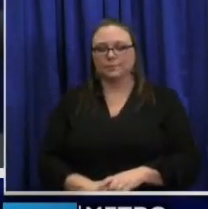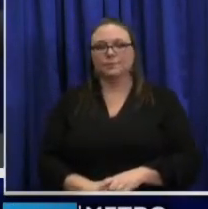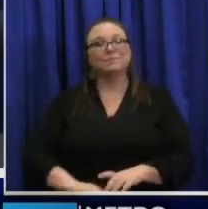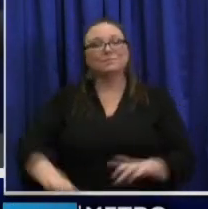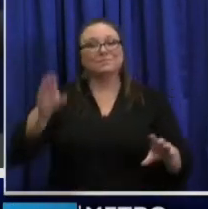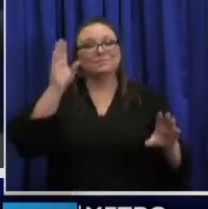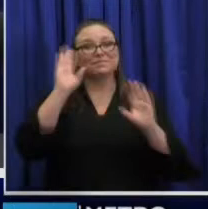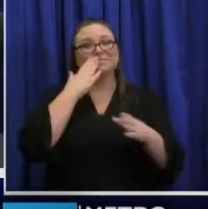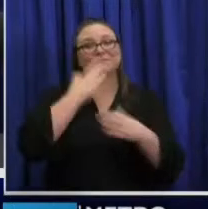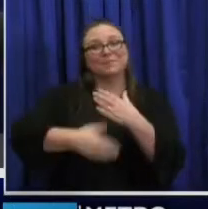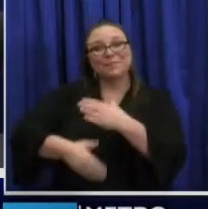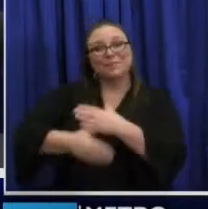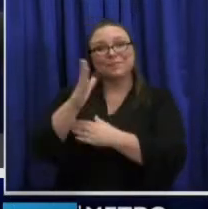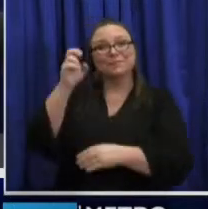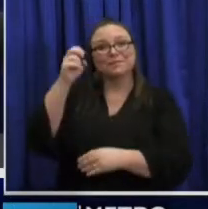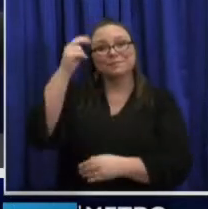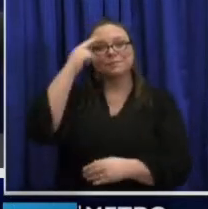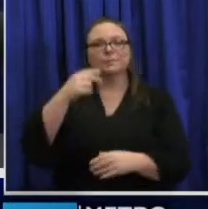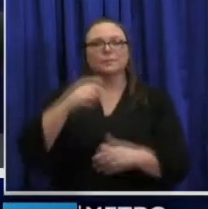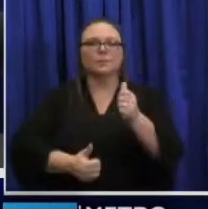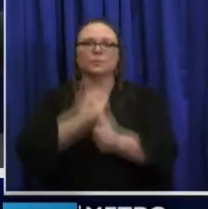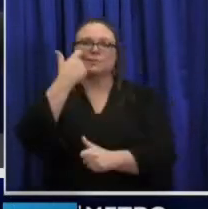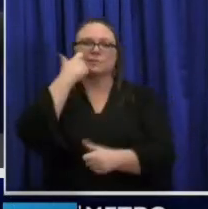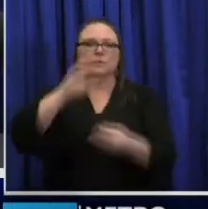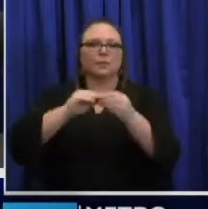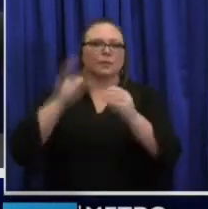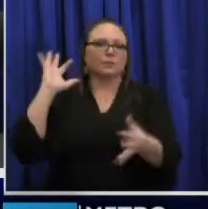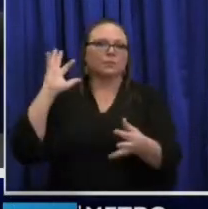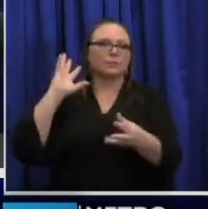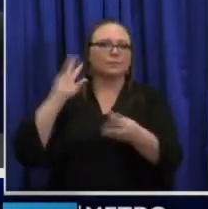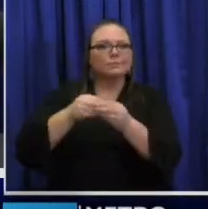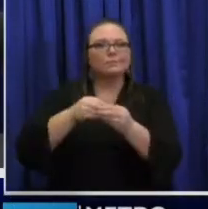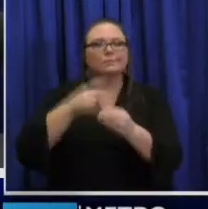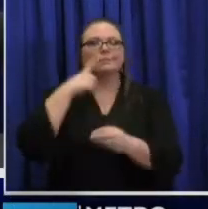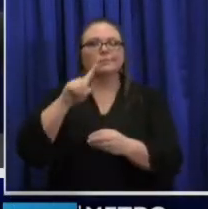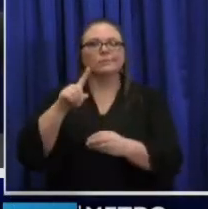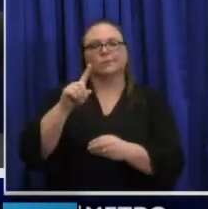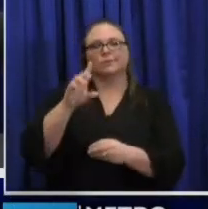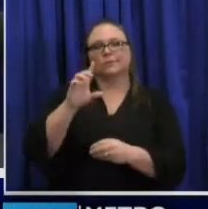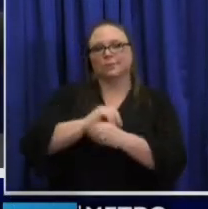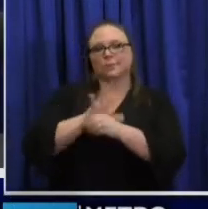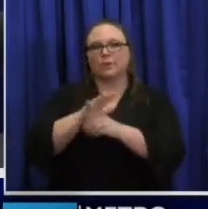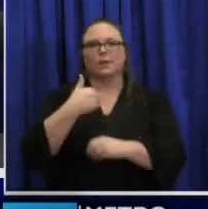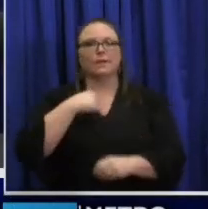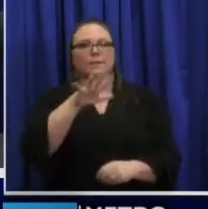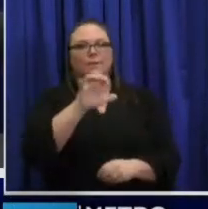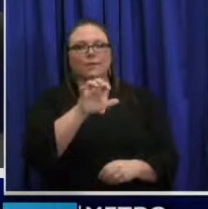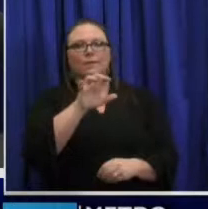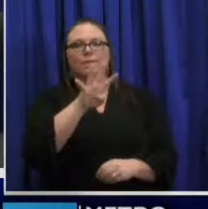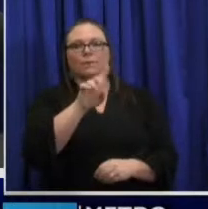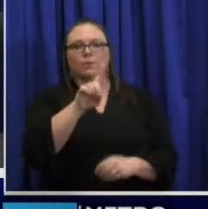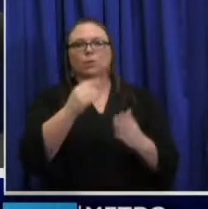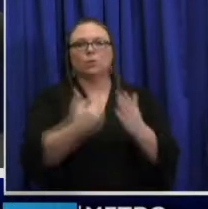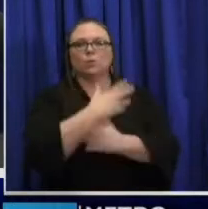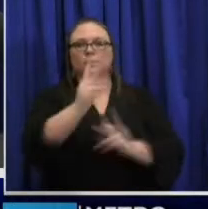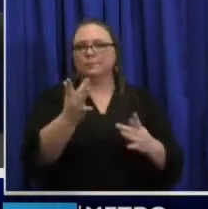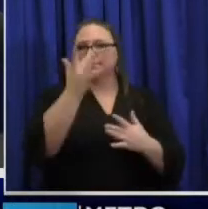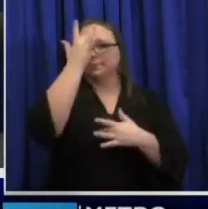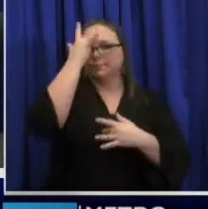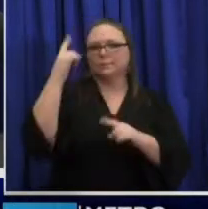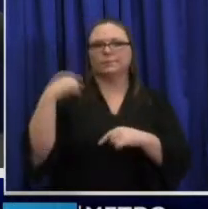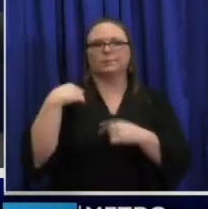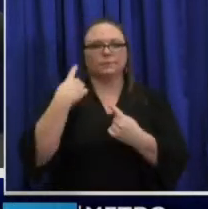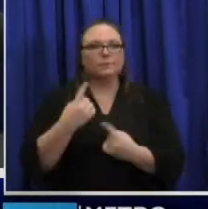Good morning, Nashville. Here's the latest on coronavirus. We've had 541 new cases since yesterday for a total of